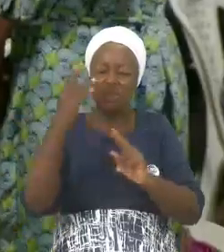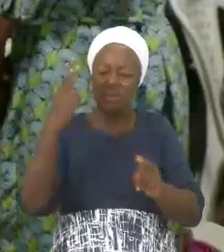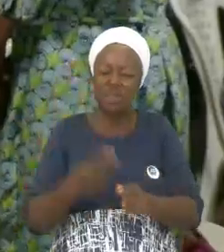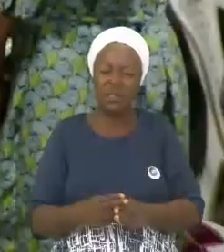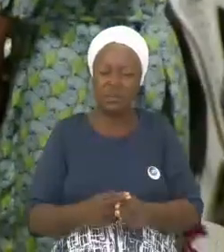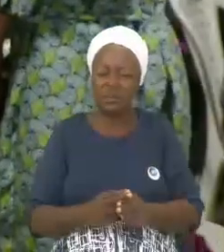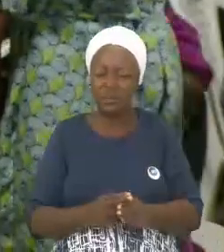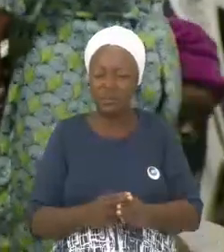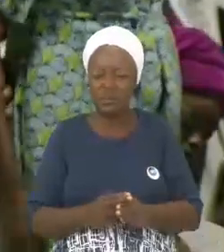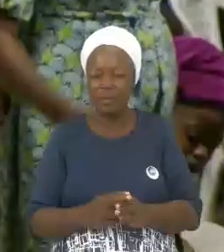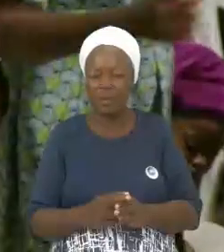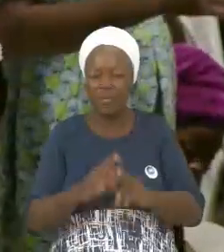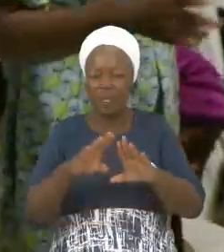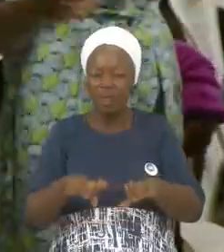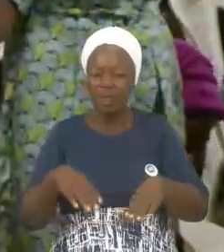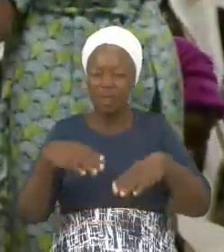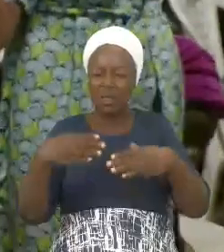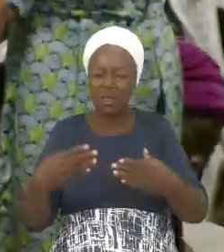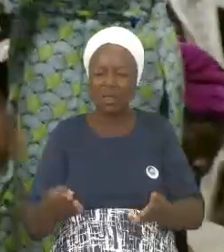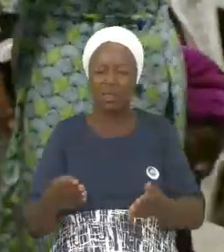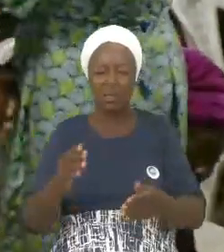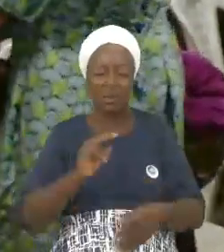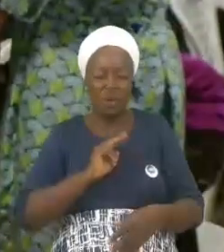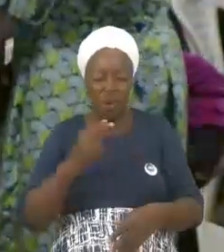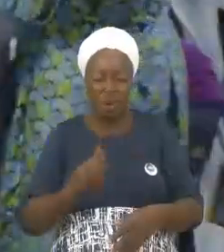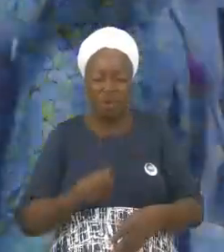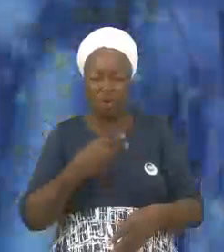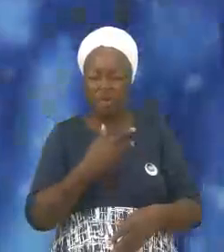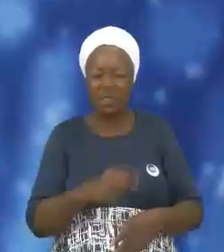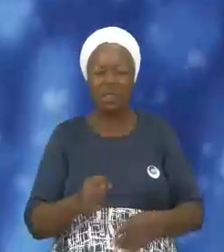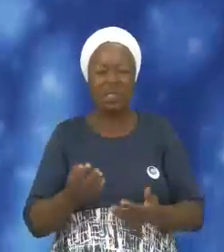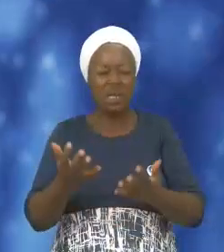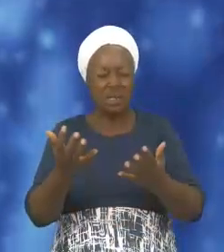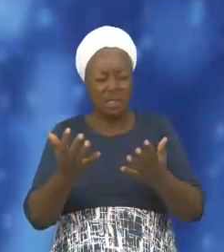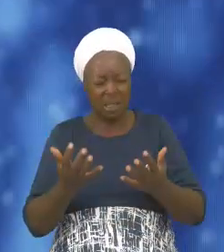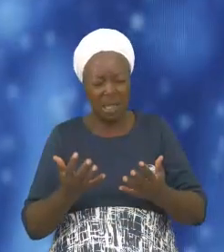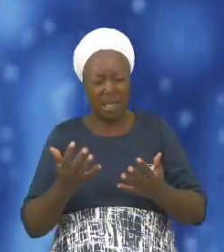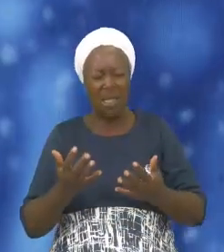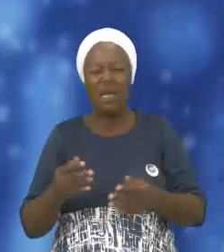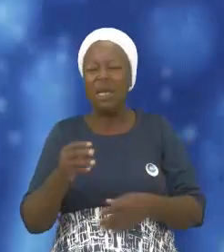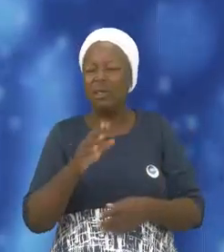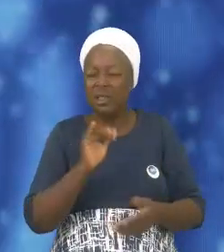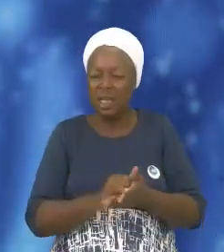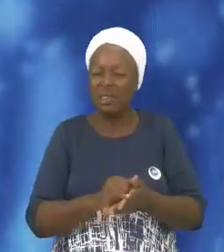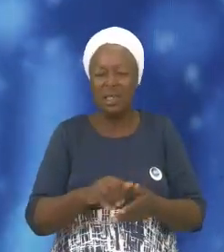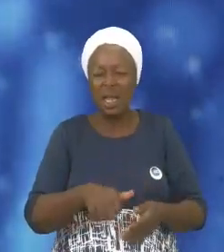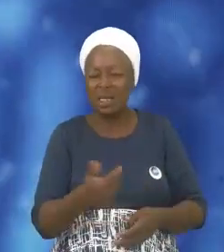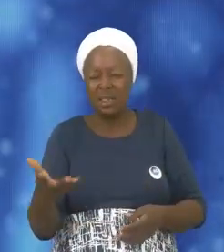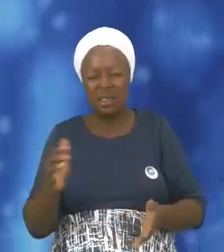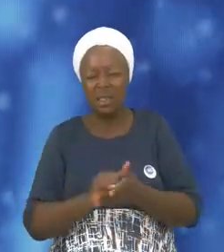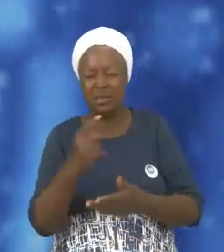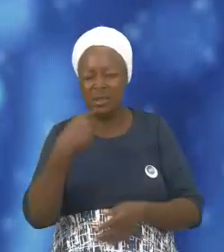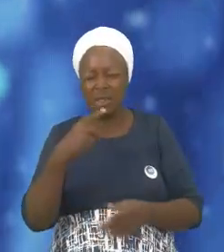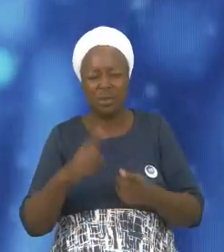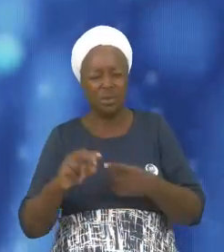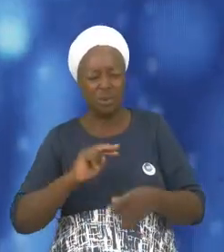name. Grant us the willingness that whatsoever you say unto